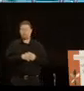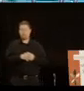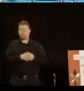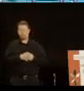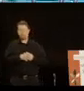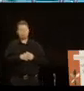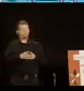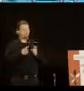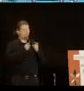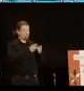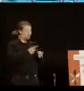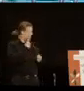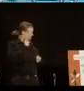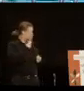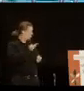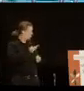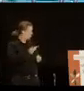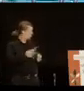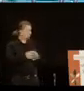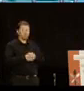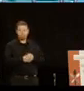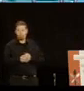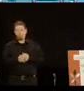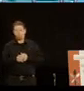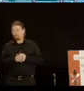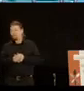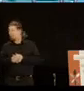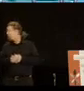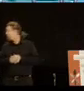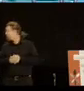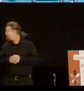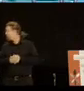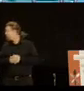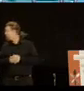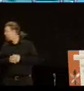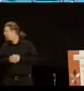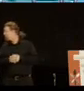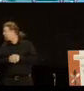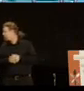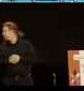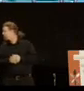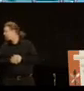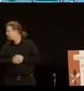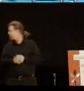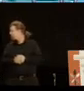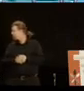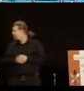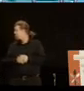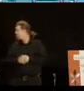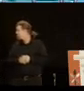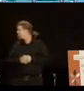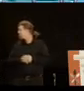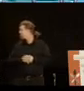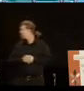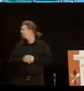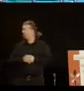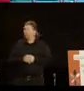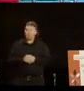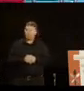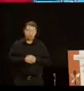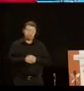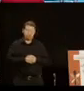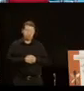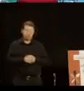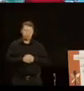you. And let's try to get a picture here. Yeah. Should we move this way so we can all fit in? For me?